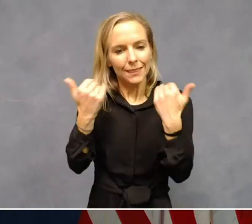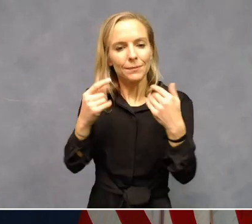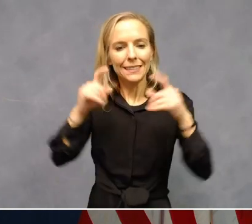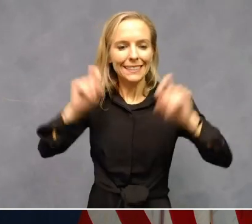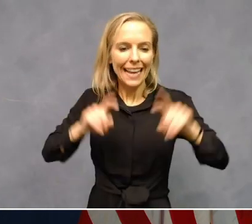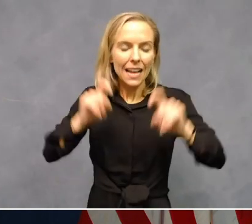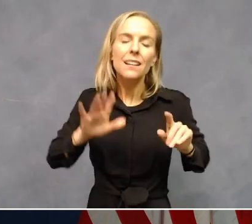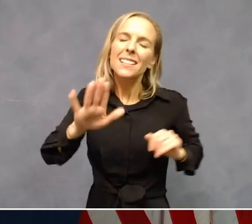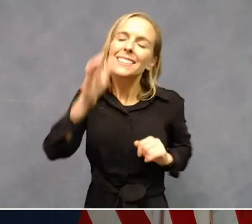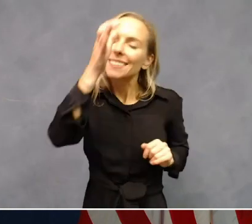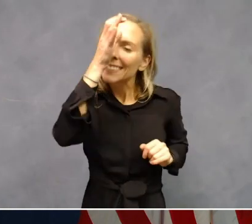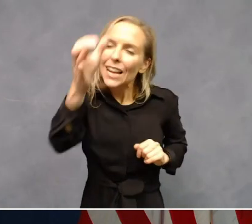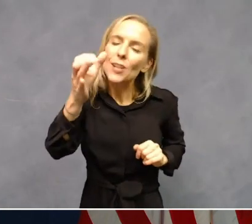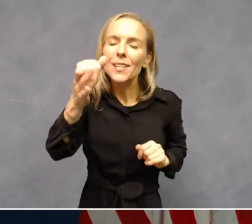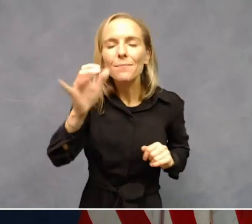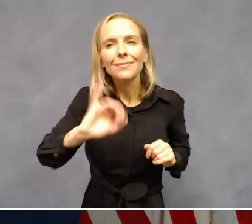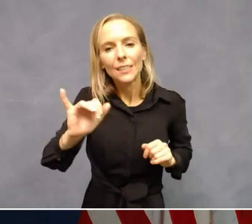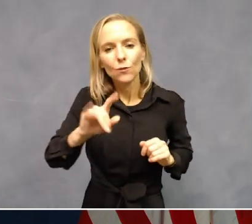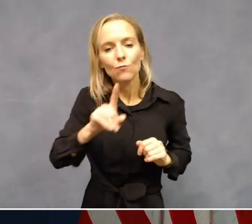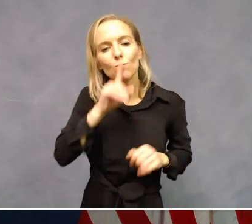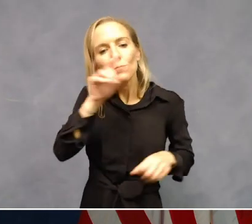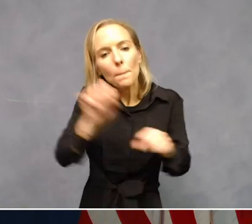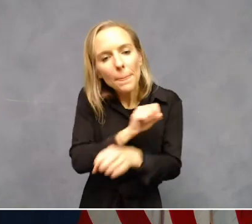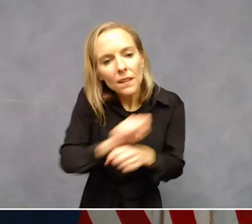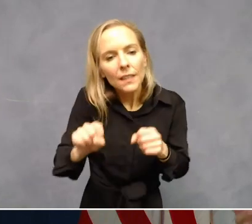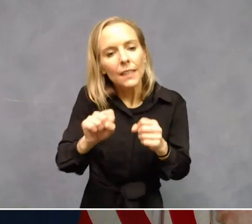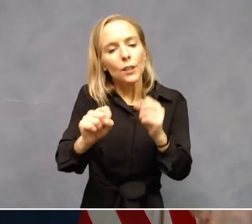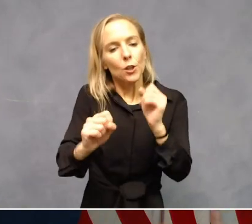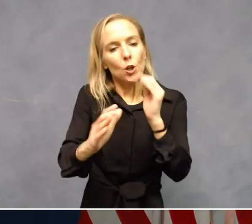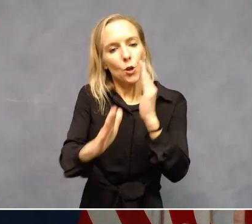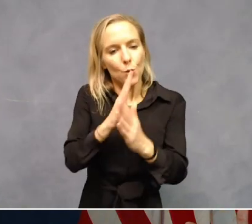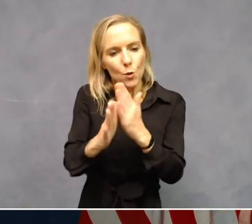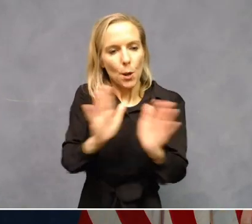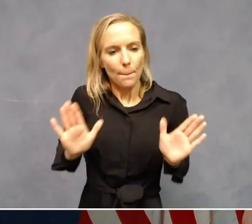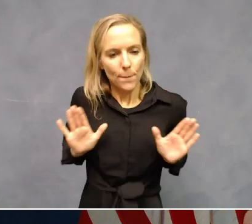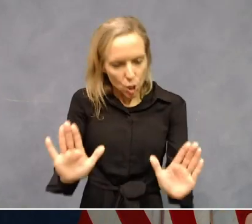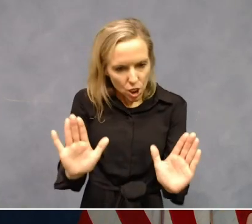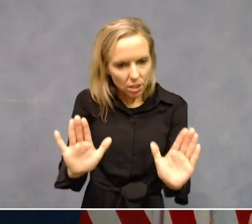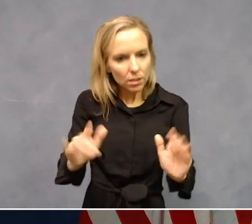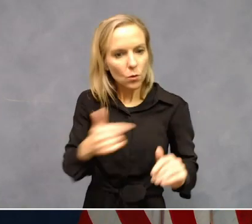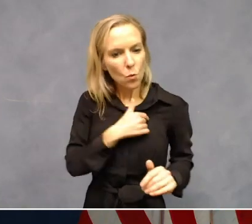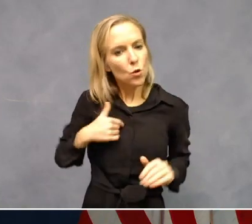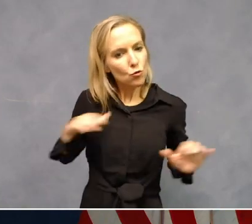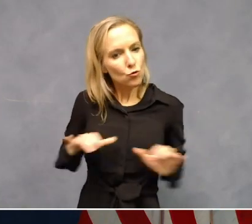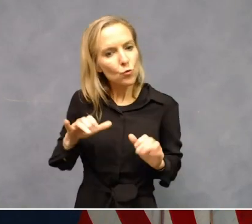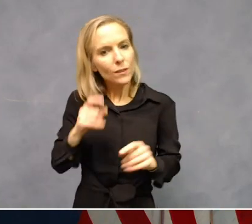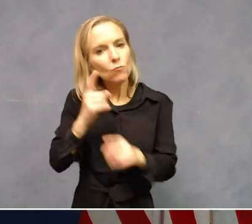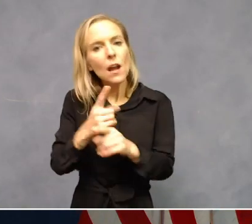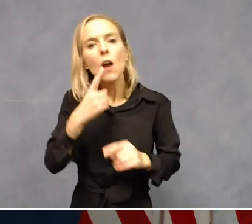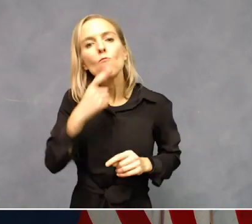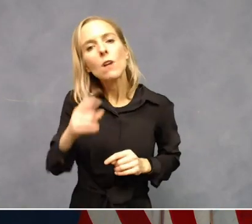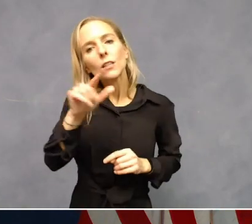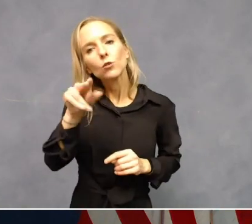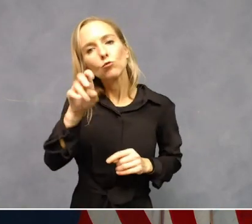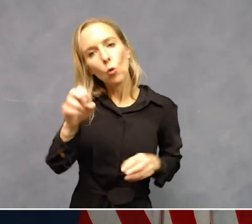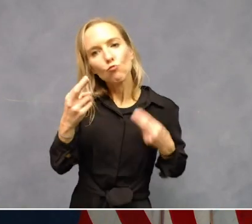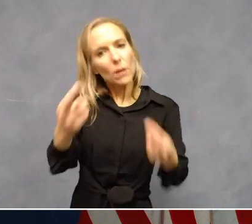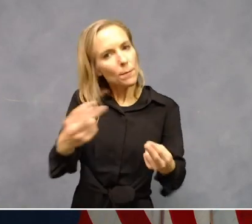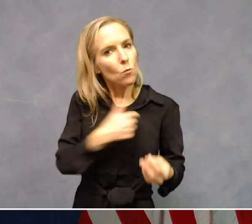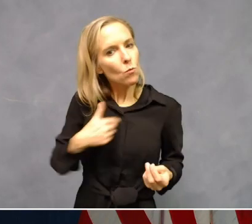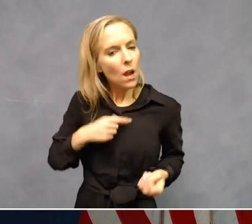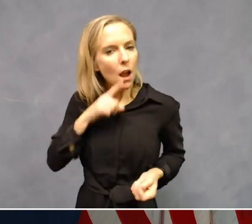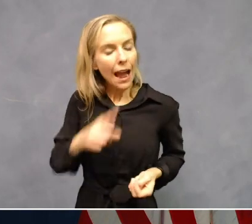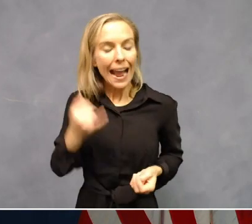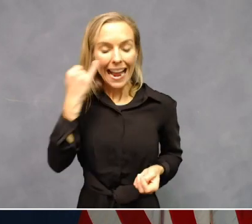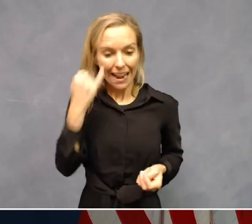of putting together a true community push. We think we're doing that with the red zone recommendations. If we have